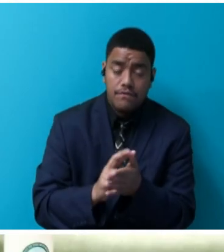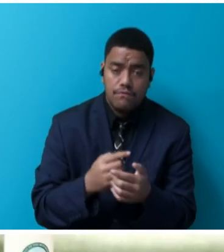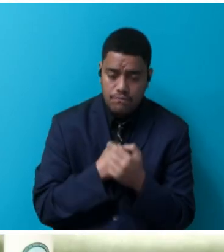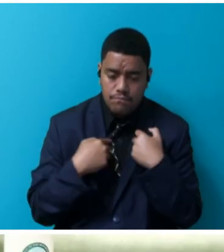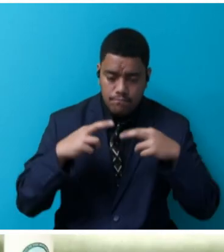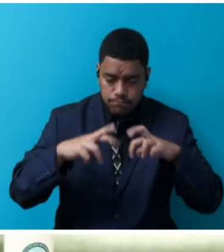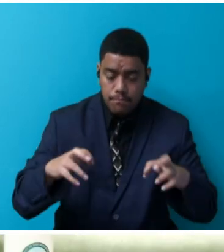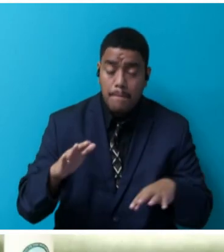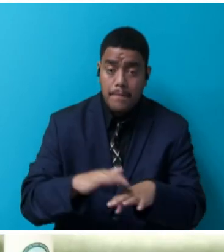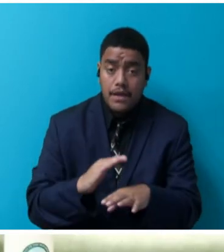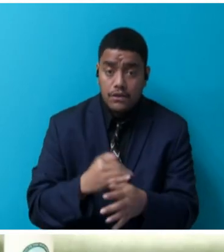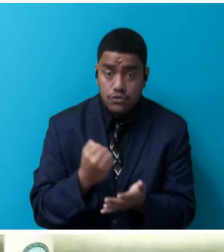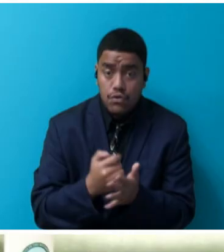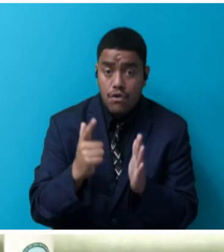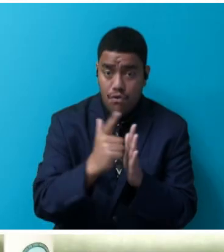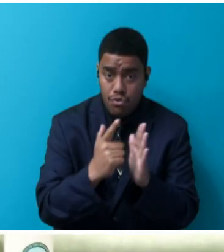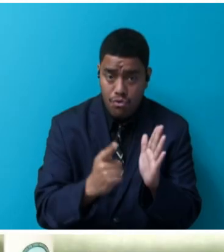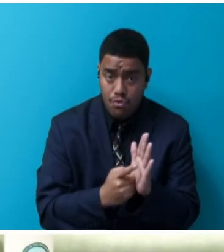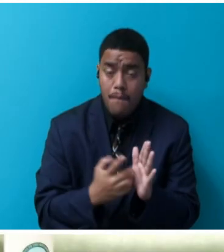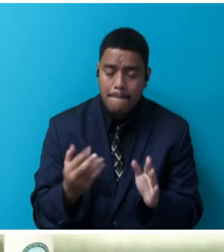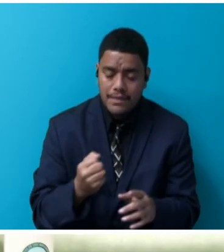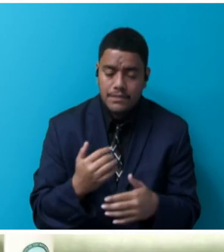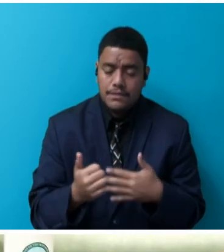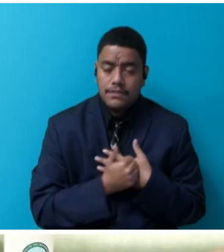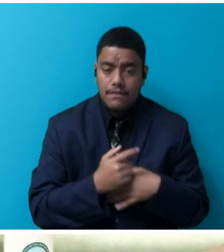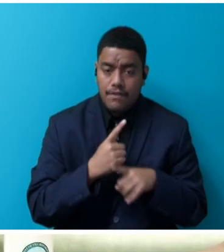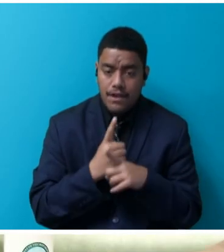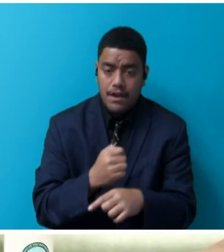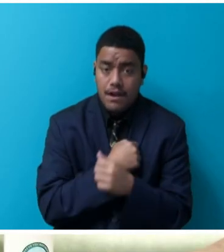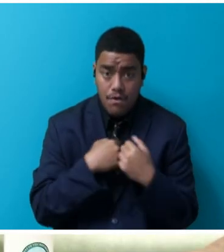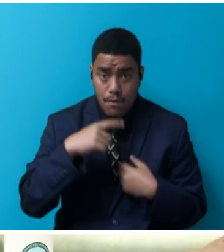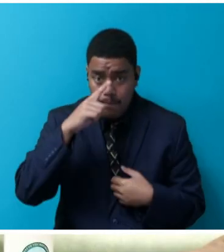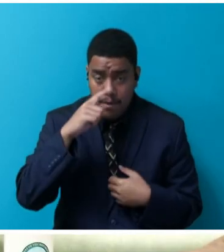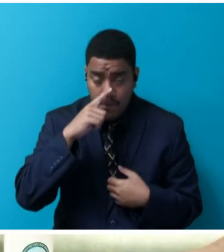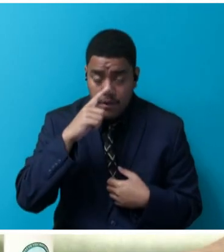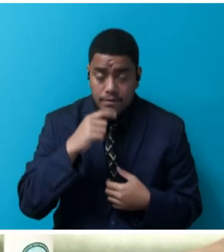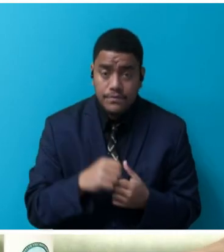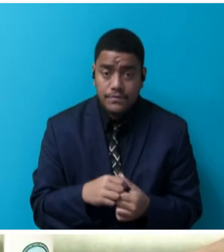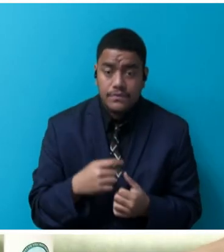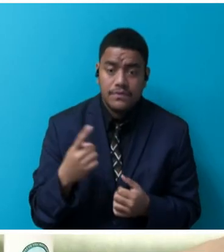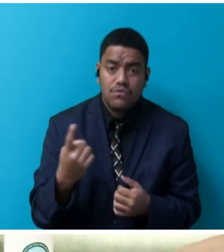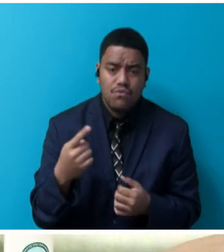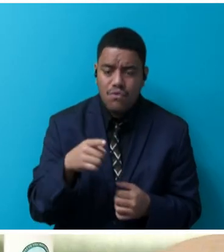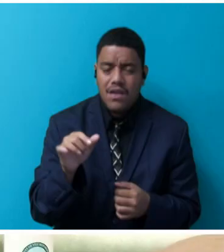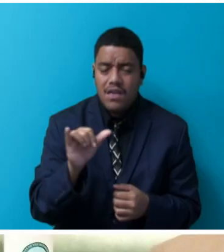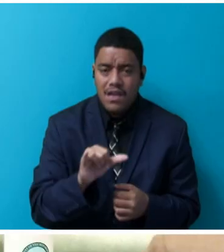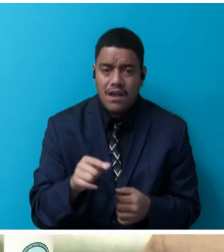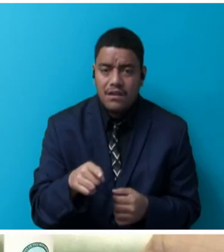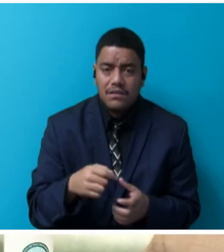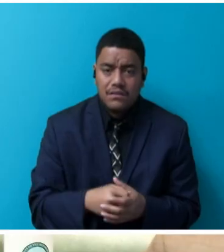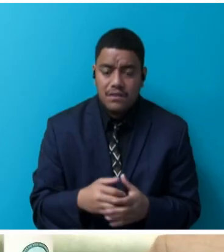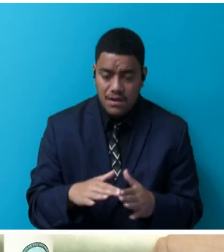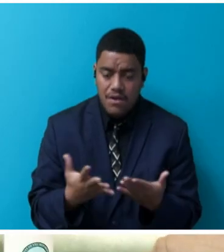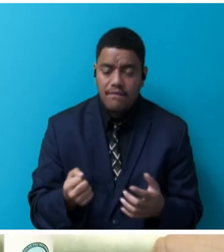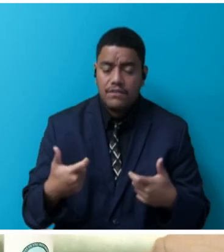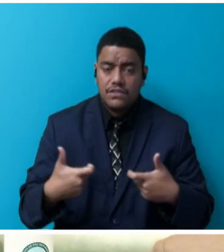ensure that the law continues to safeguard our citizens, especially the most vulnerable, against the evolving challenges